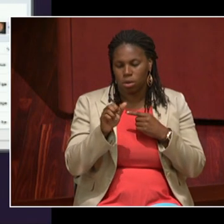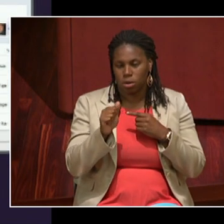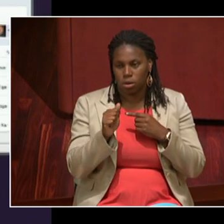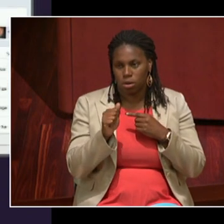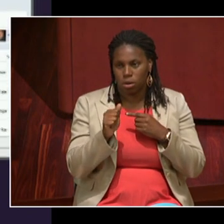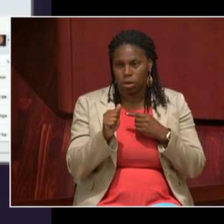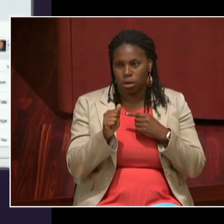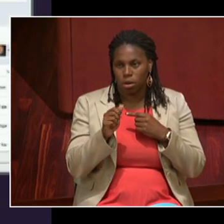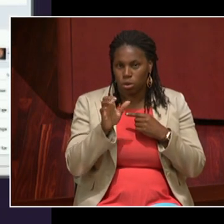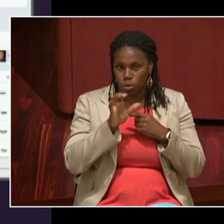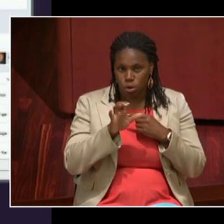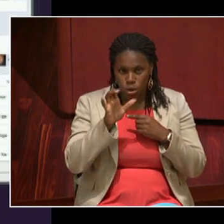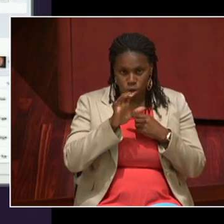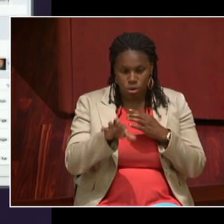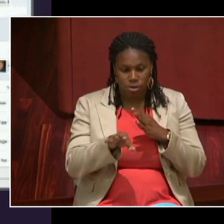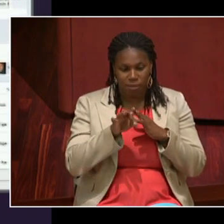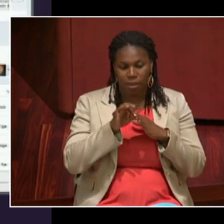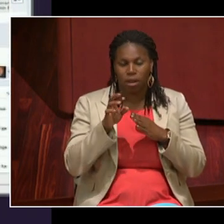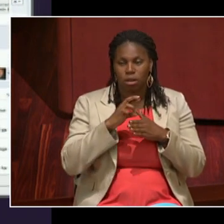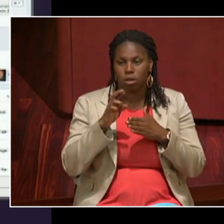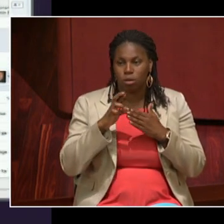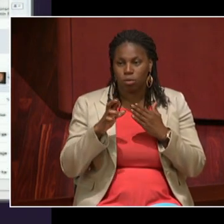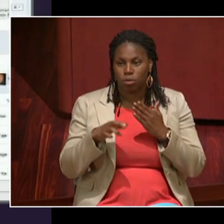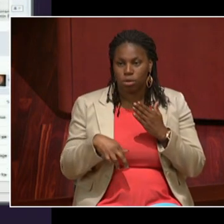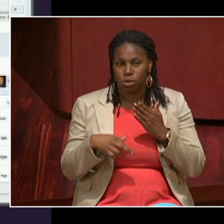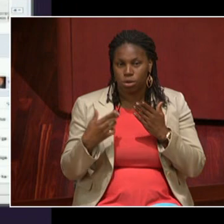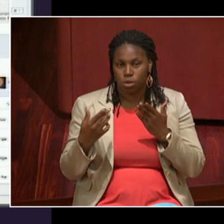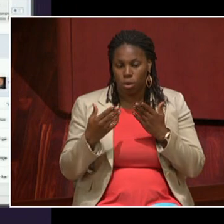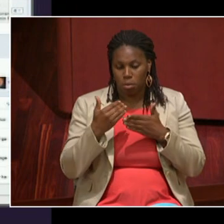alien files and find the result. I've also provided the list,